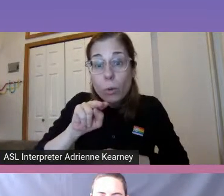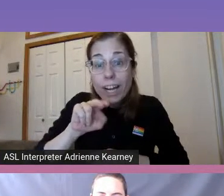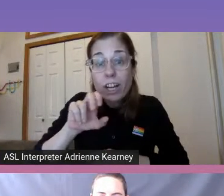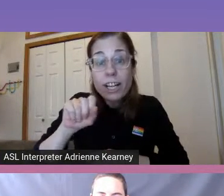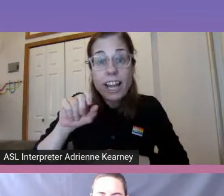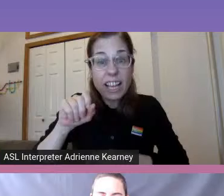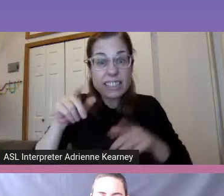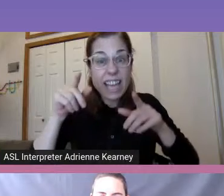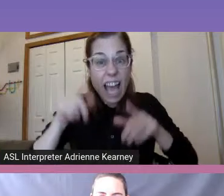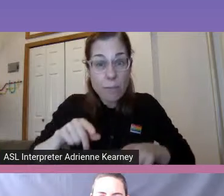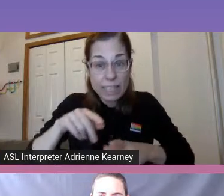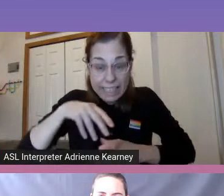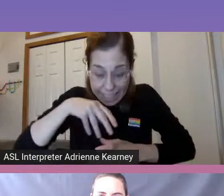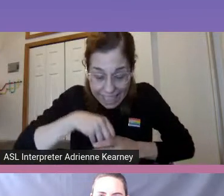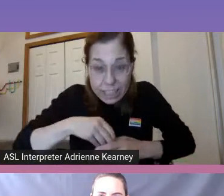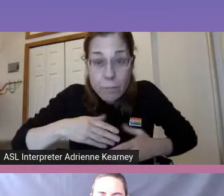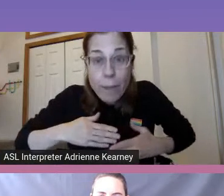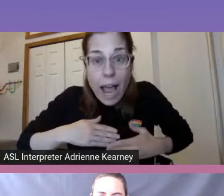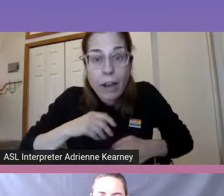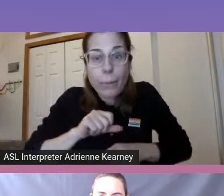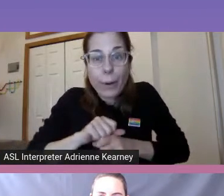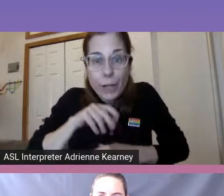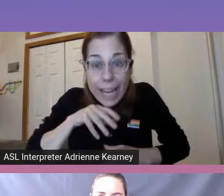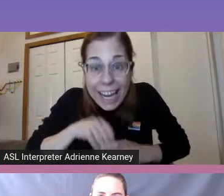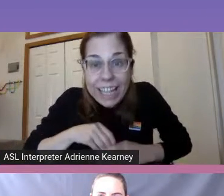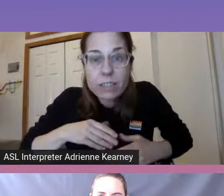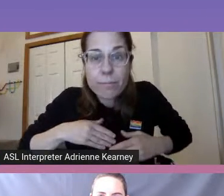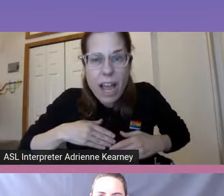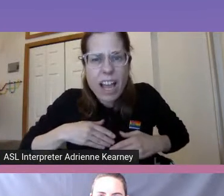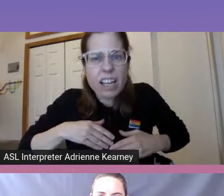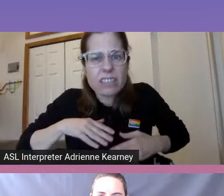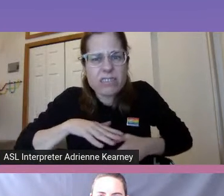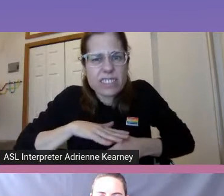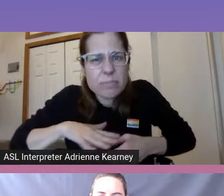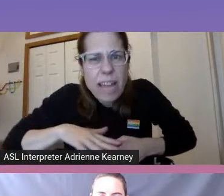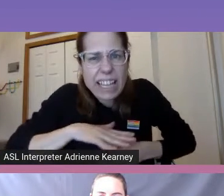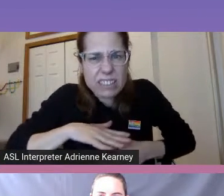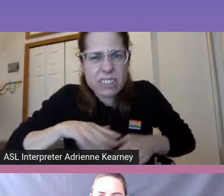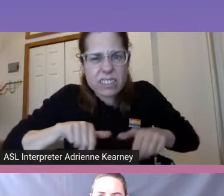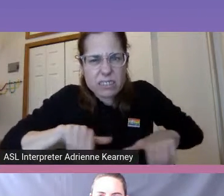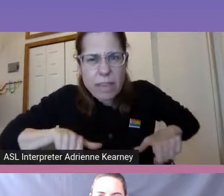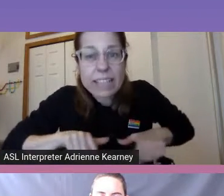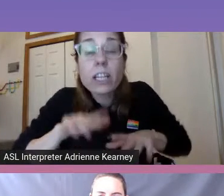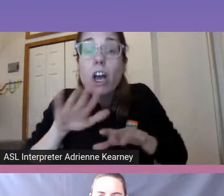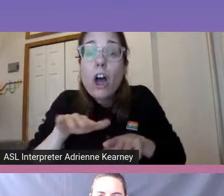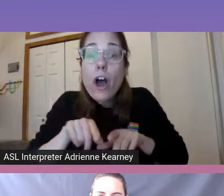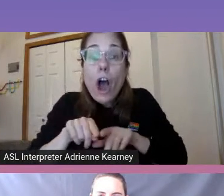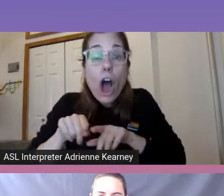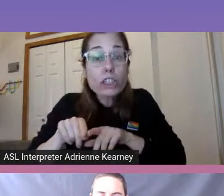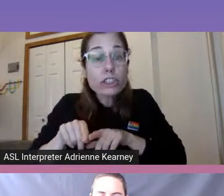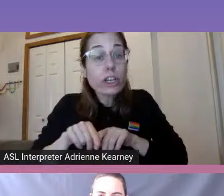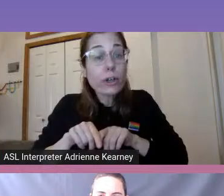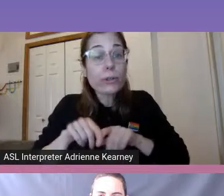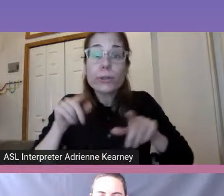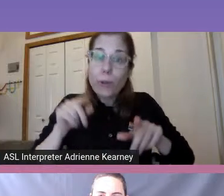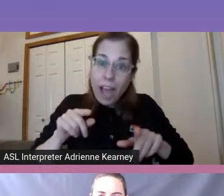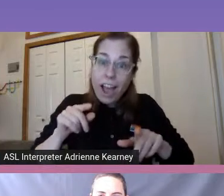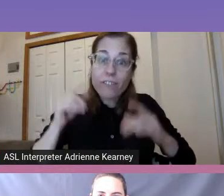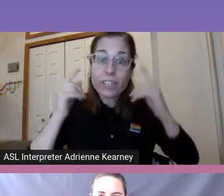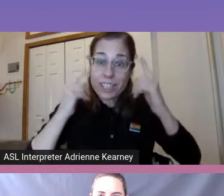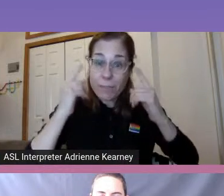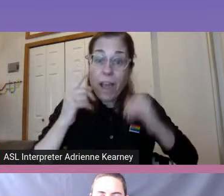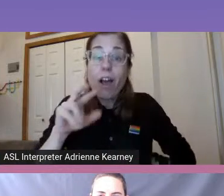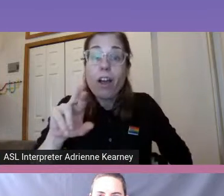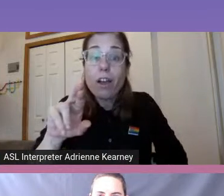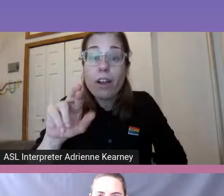it, but especially when you're considering also racial justice as part of that, because I do